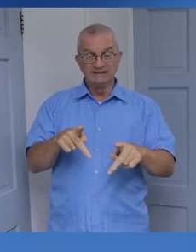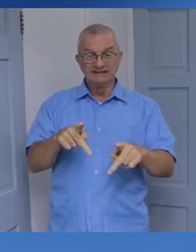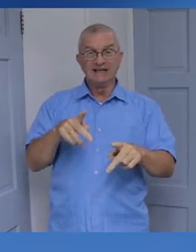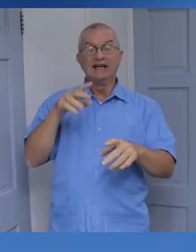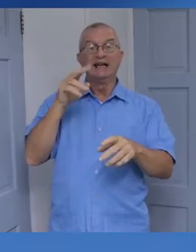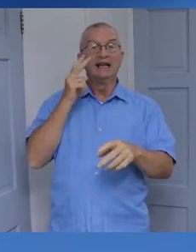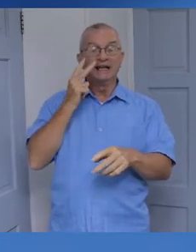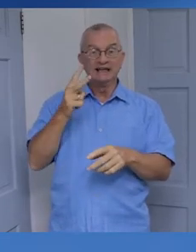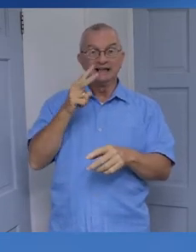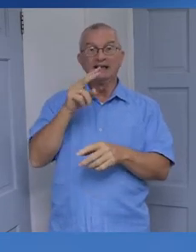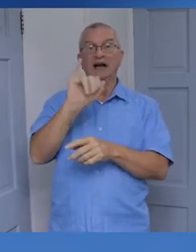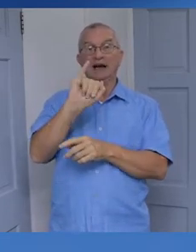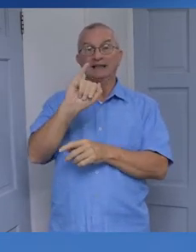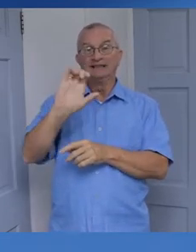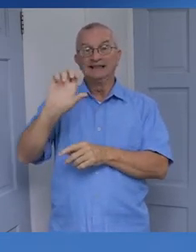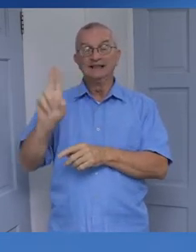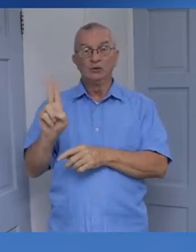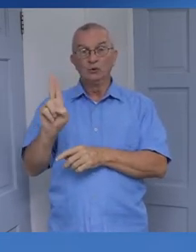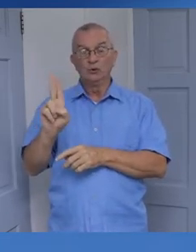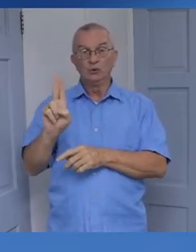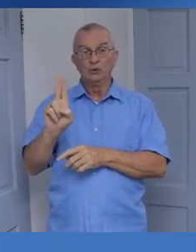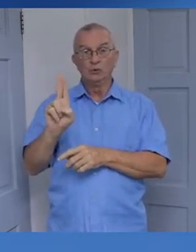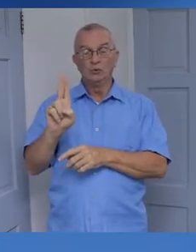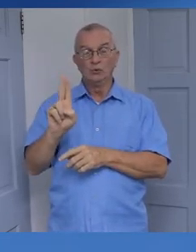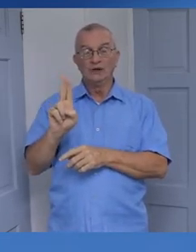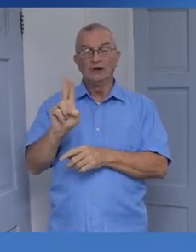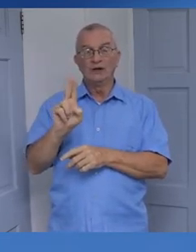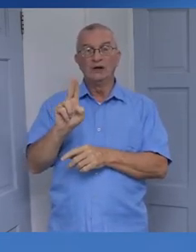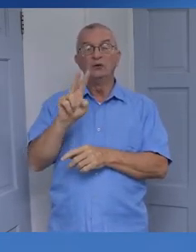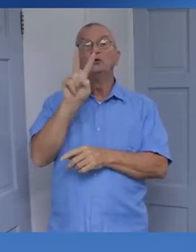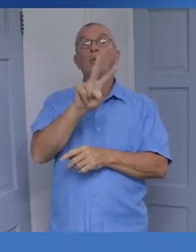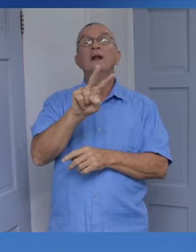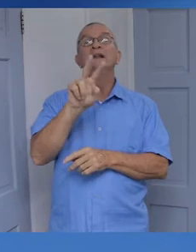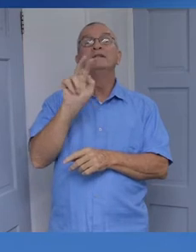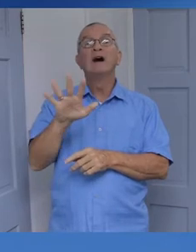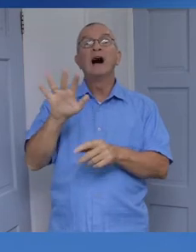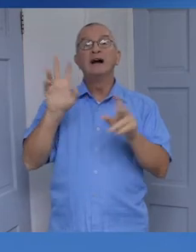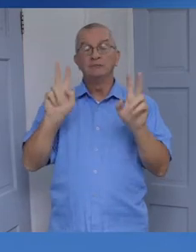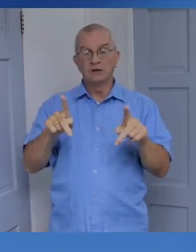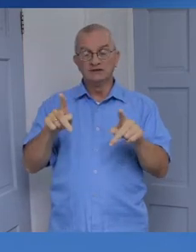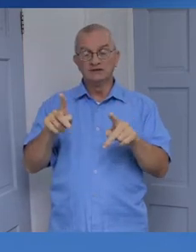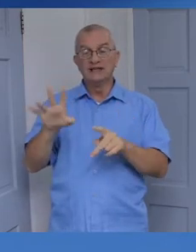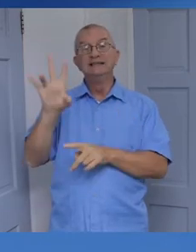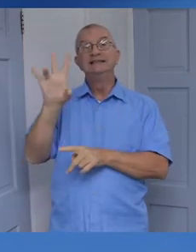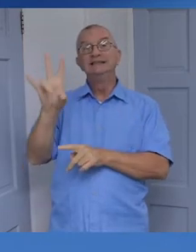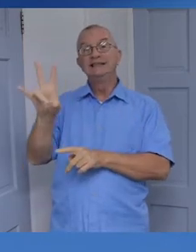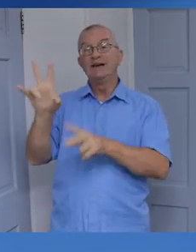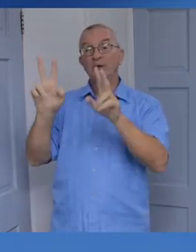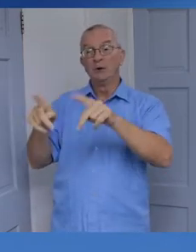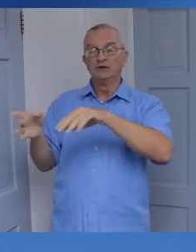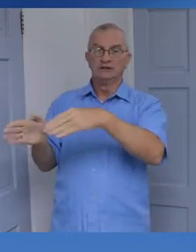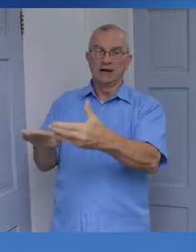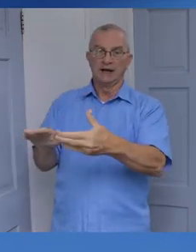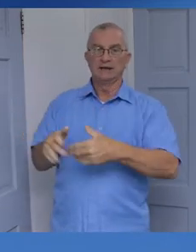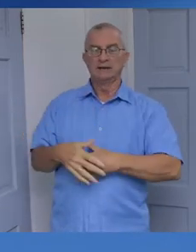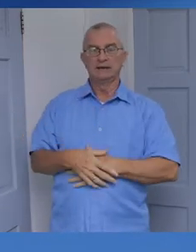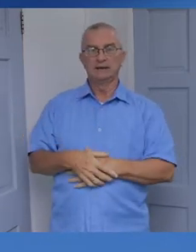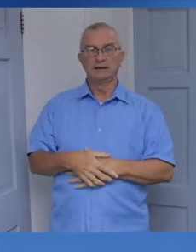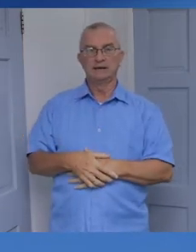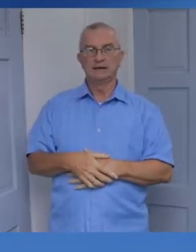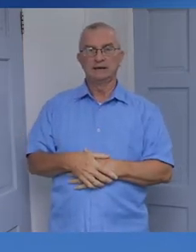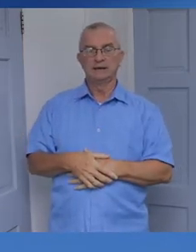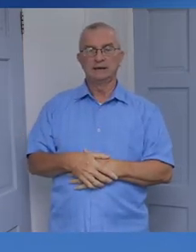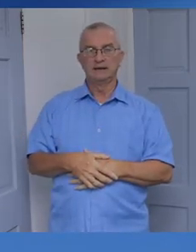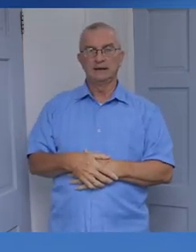is 25, with 7 deaths being registered within the ICU. Total number of persons